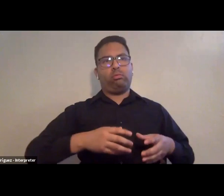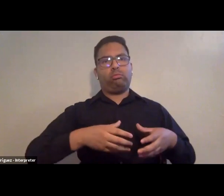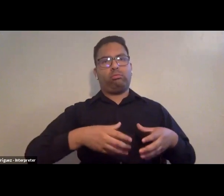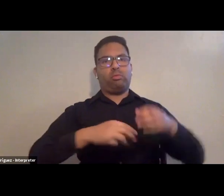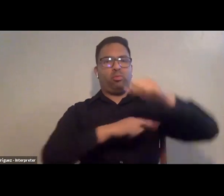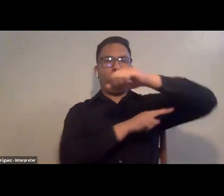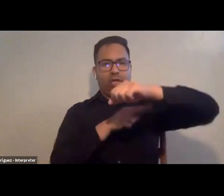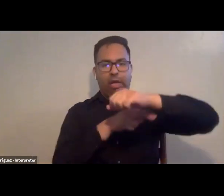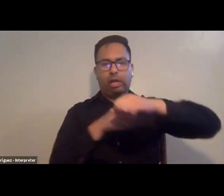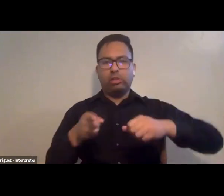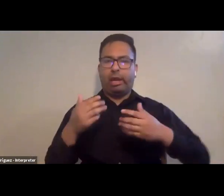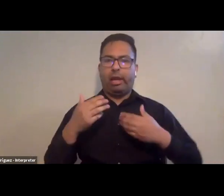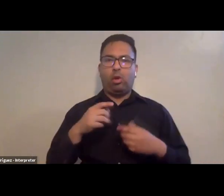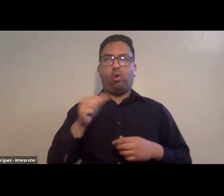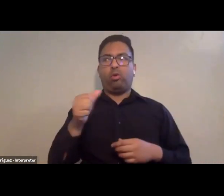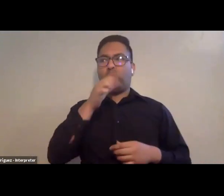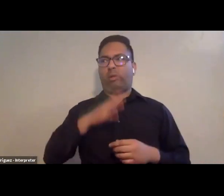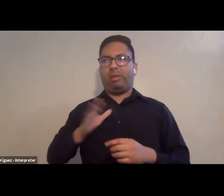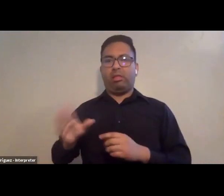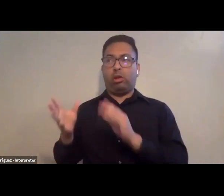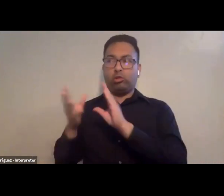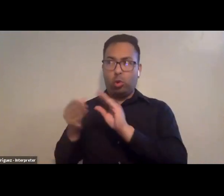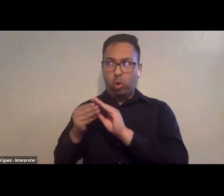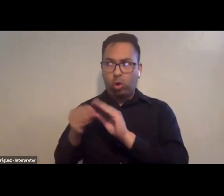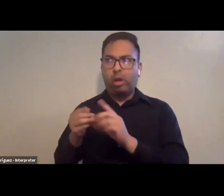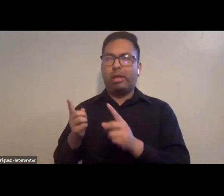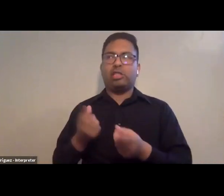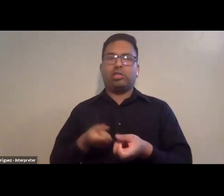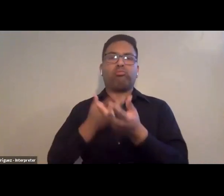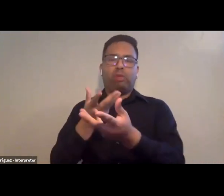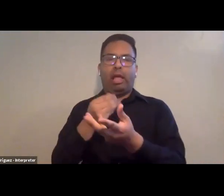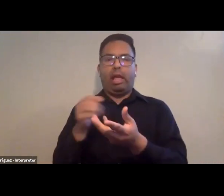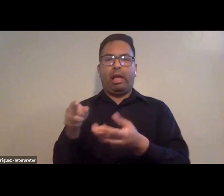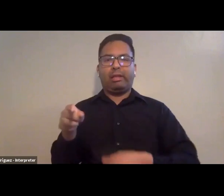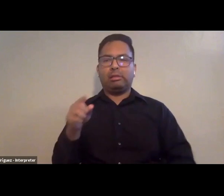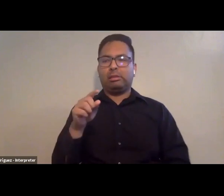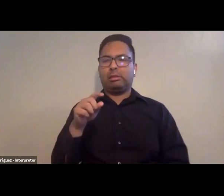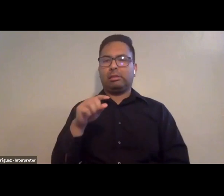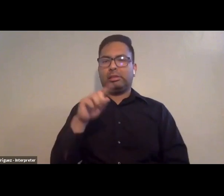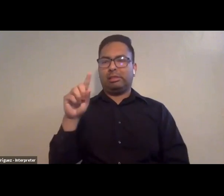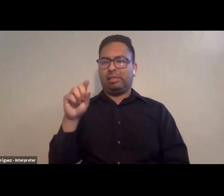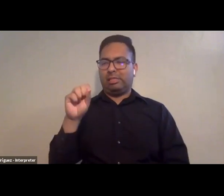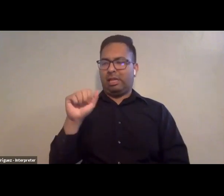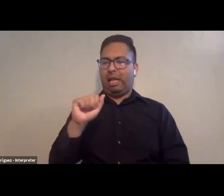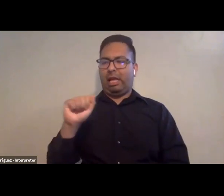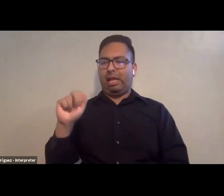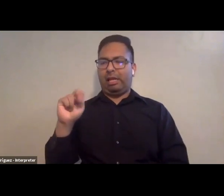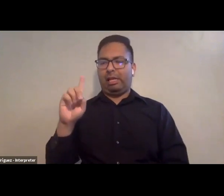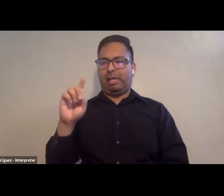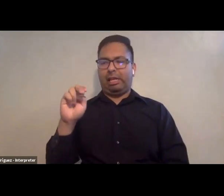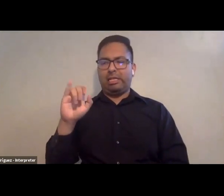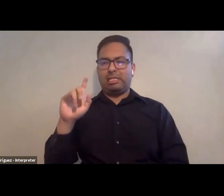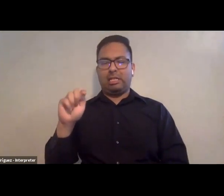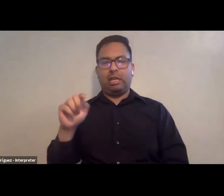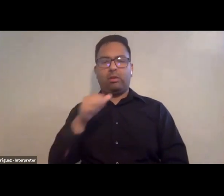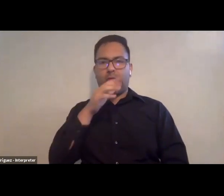of women revolutionaries in the Sandinista movement. Seeing the erasure and silencing of women,